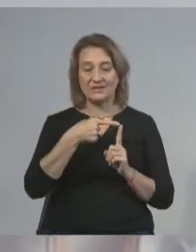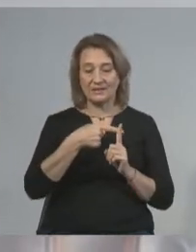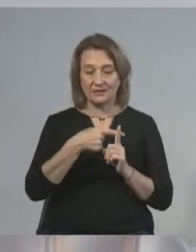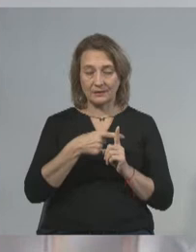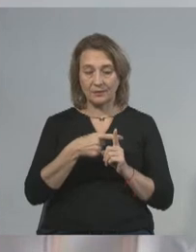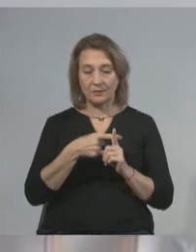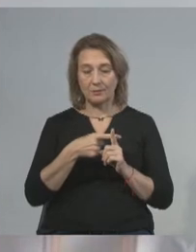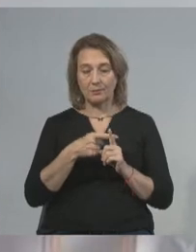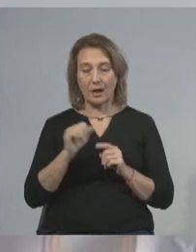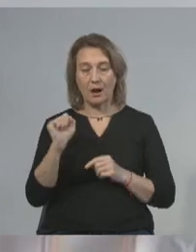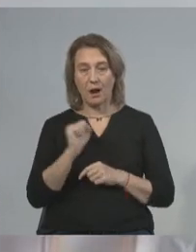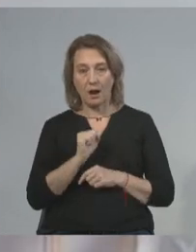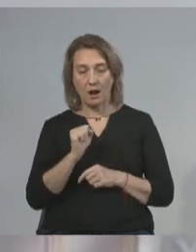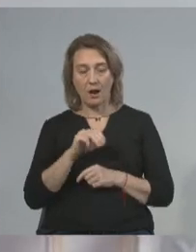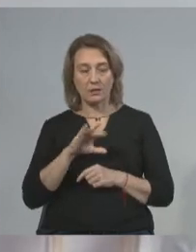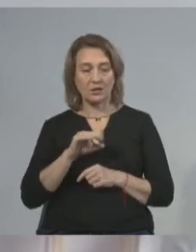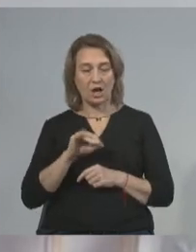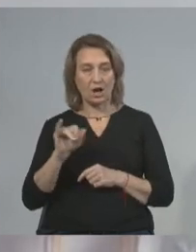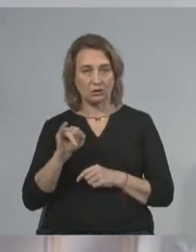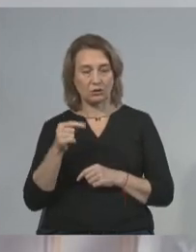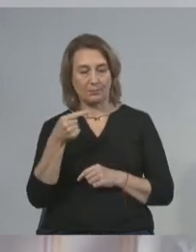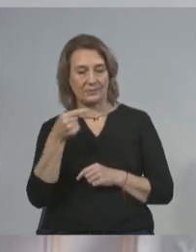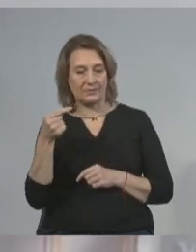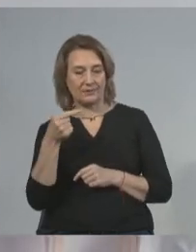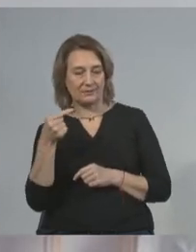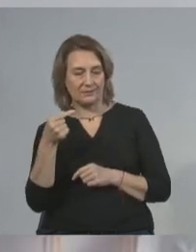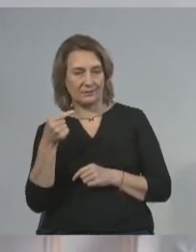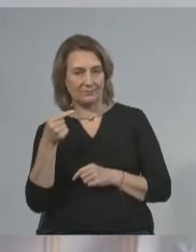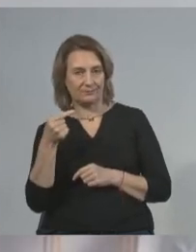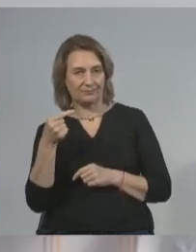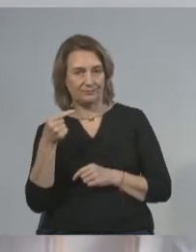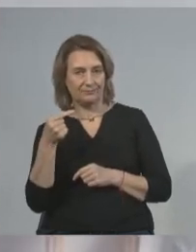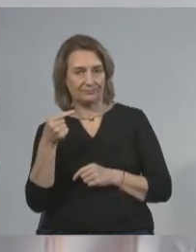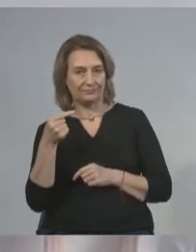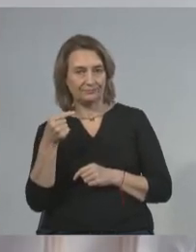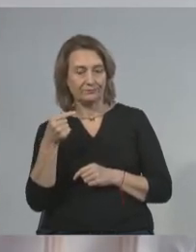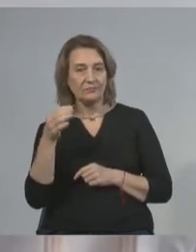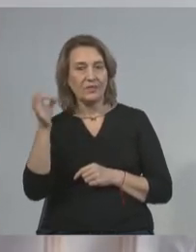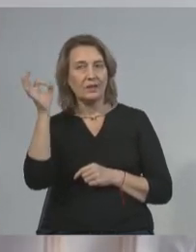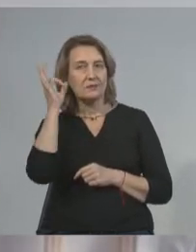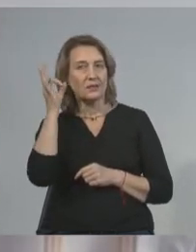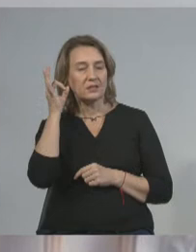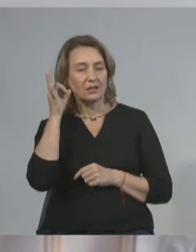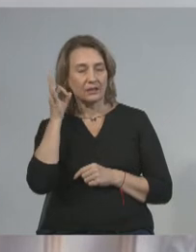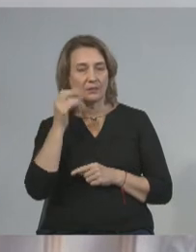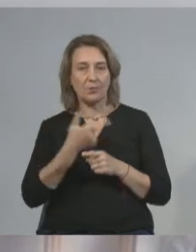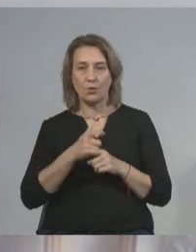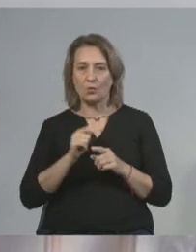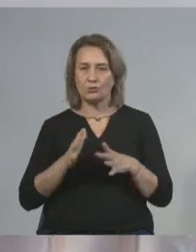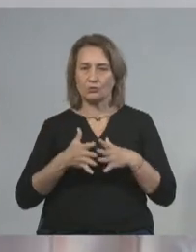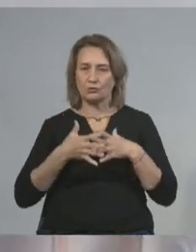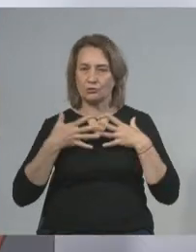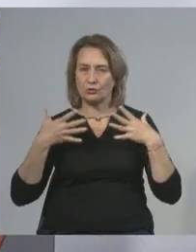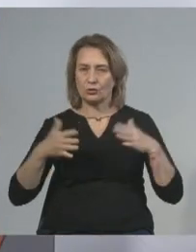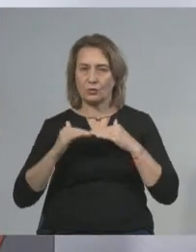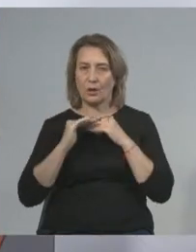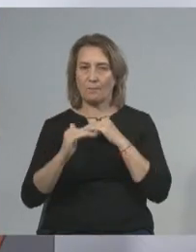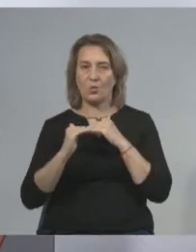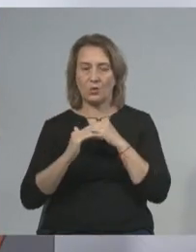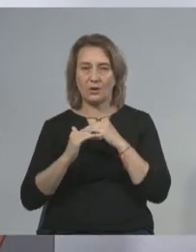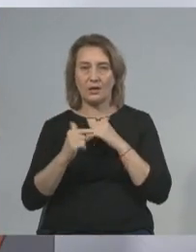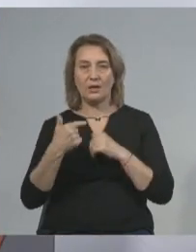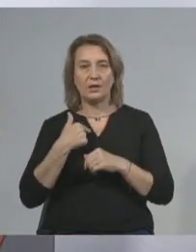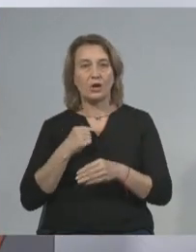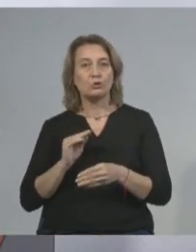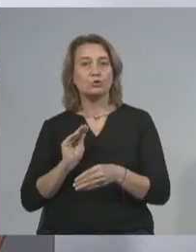picky everything that is connected with positive or negative uh i would like to